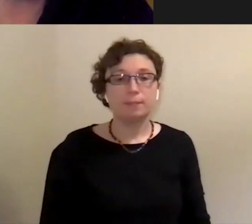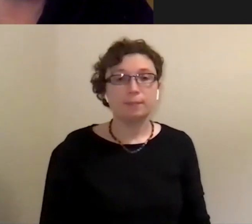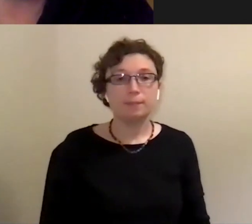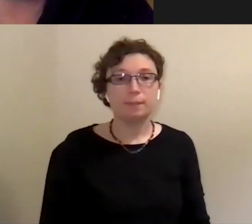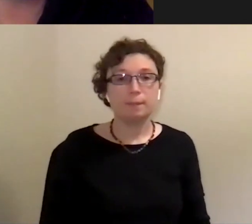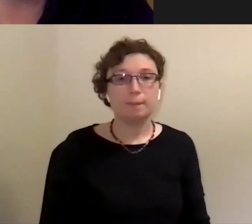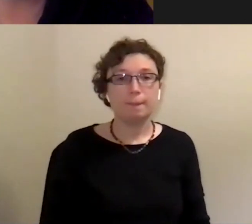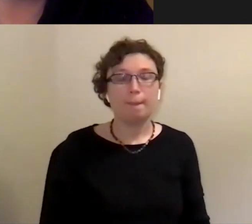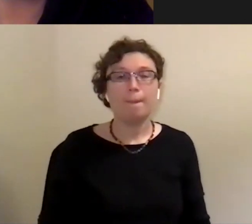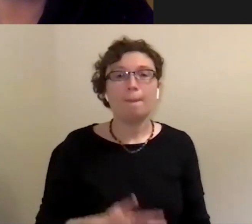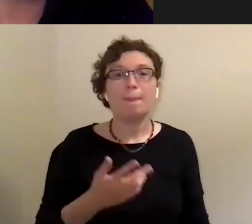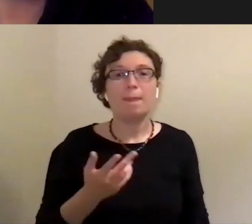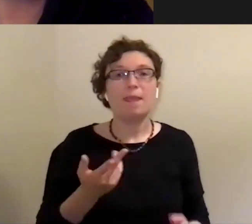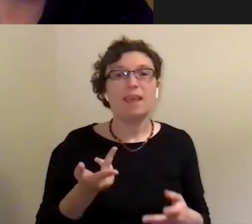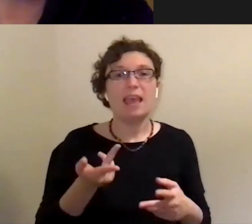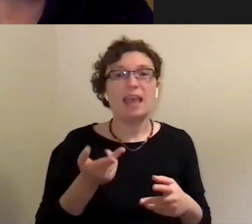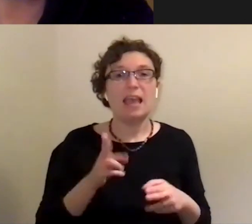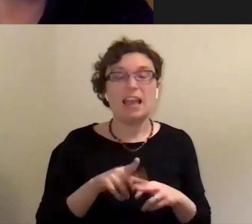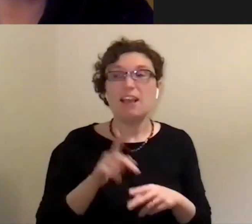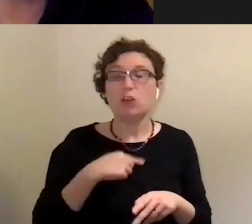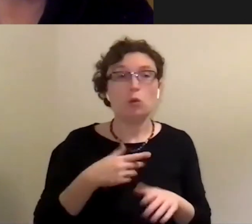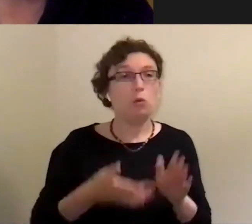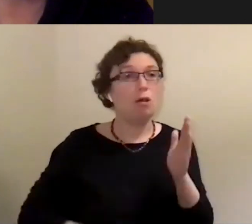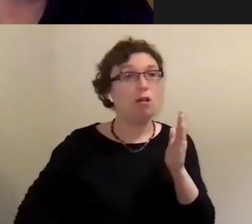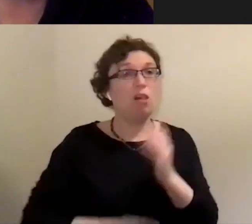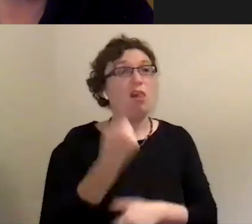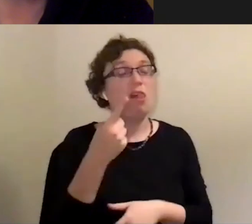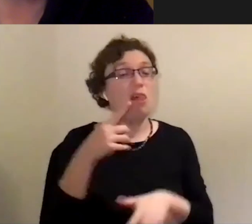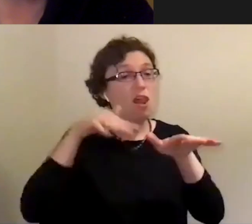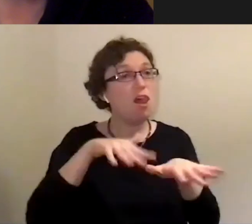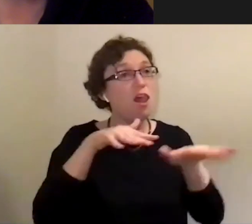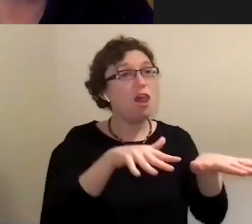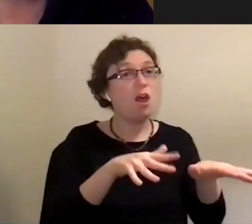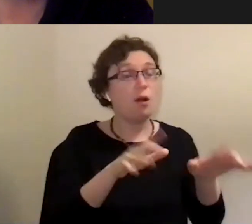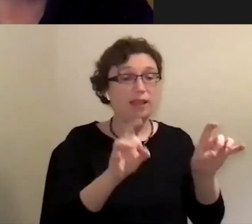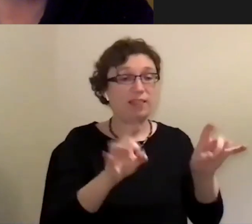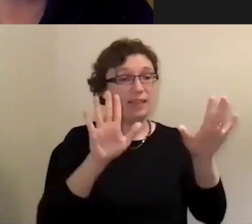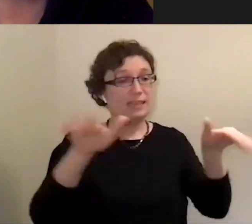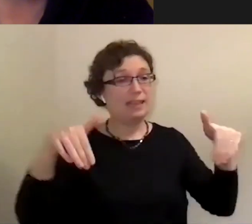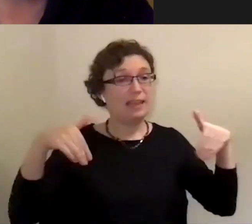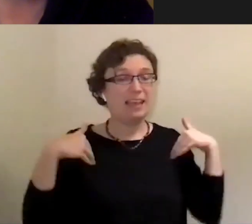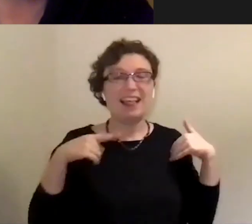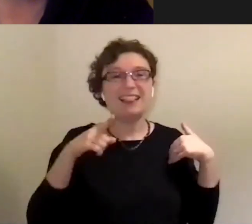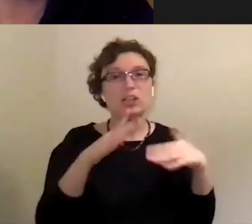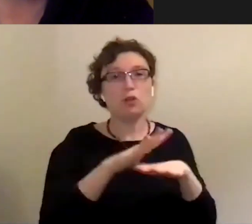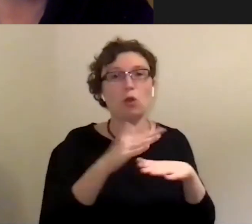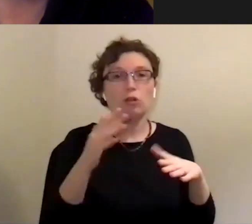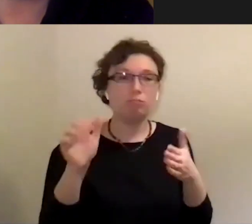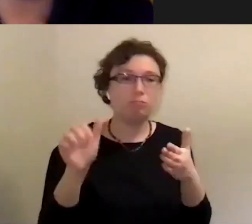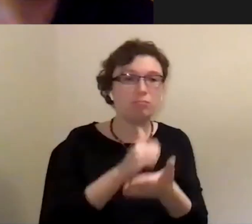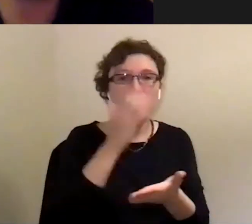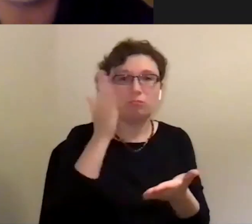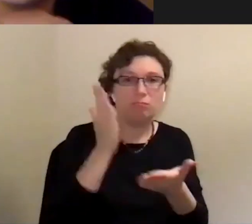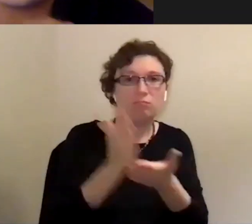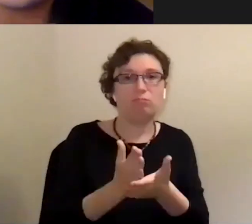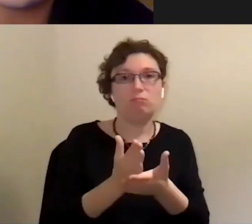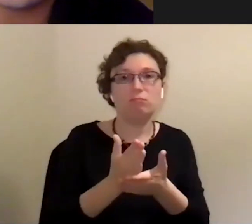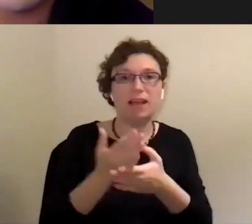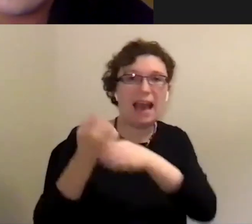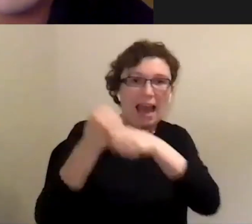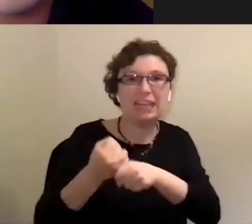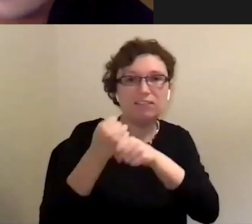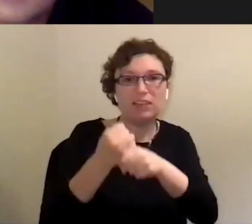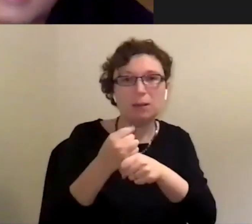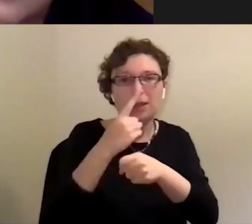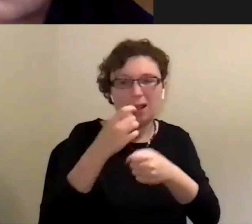an activist. So you definitely don't have to do it in person as well, I would say. Yeah, great. Thank you.